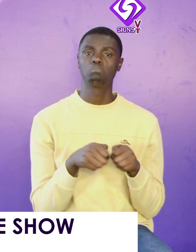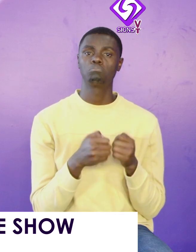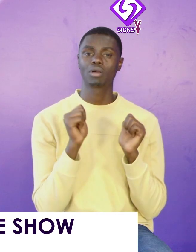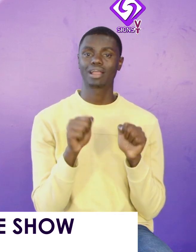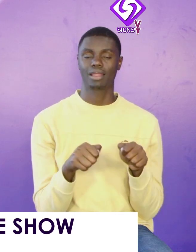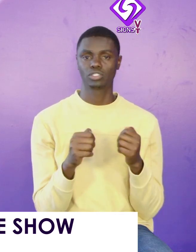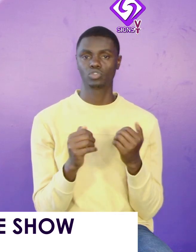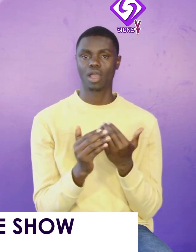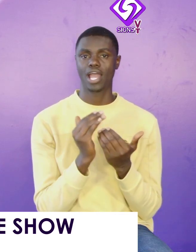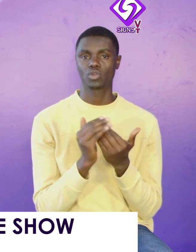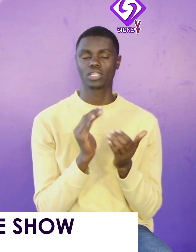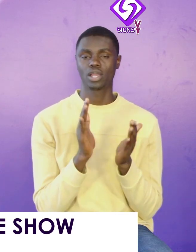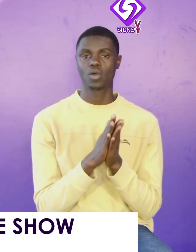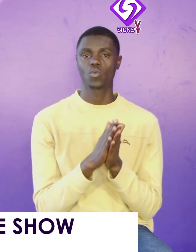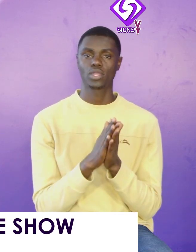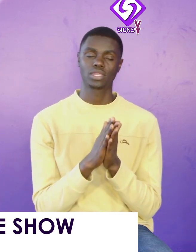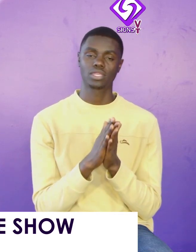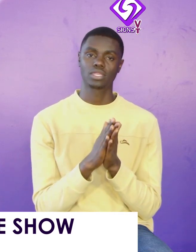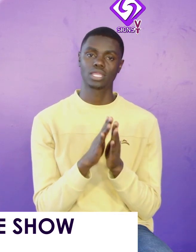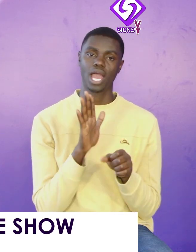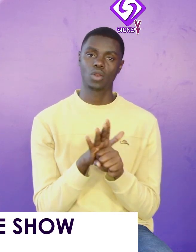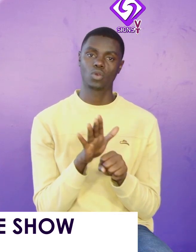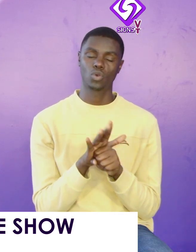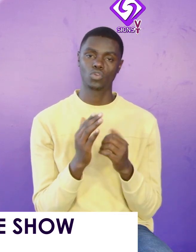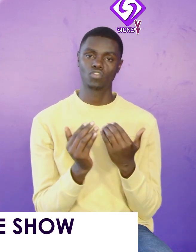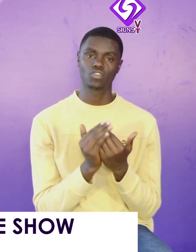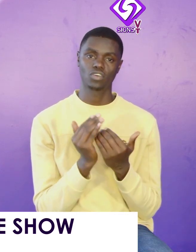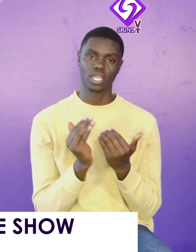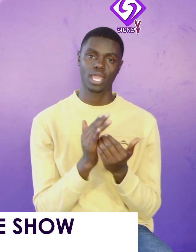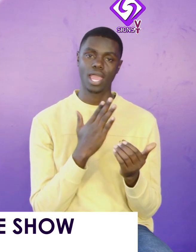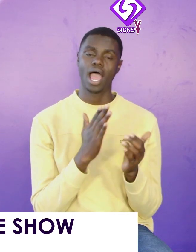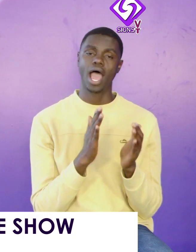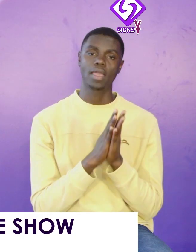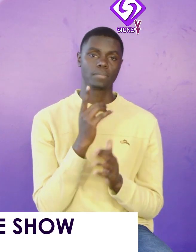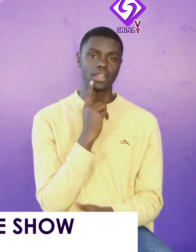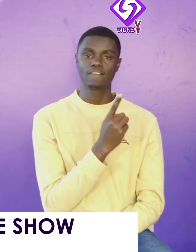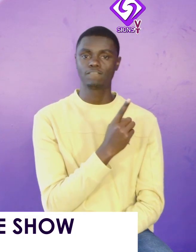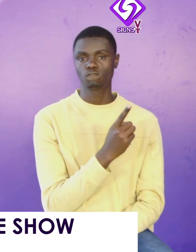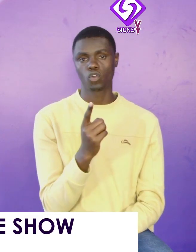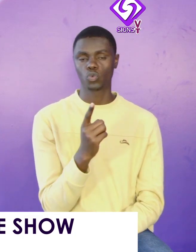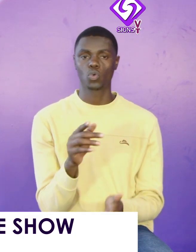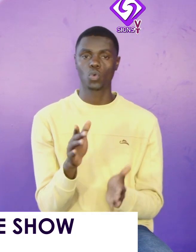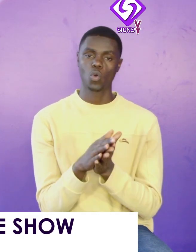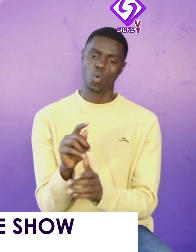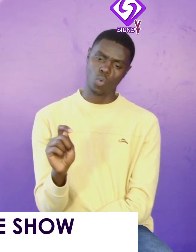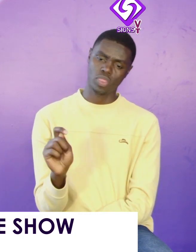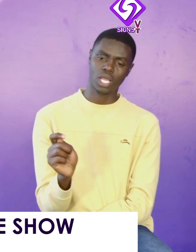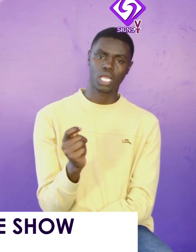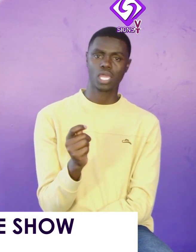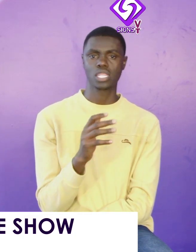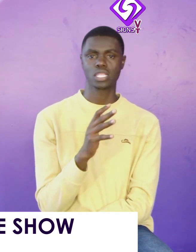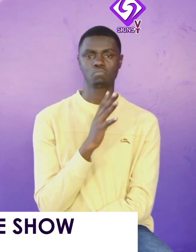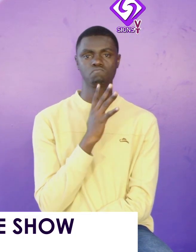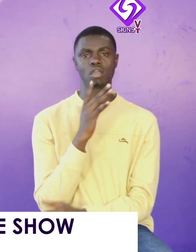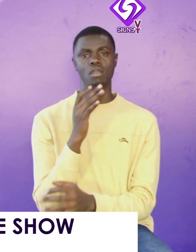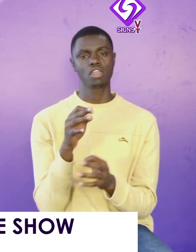care. My prayers are with you as I wind up today. That one I've said with a Kenyan accent, just in case you're watching